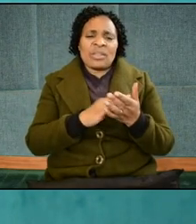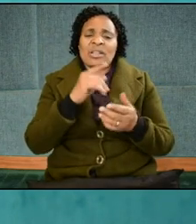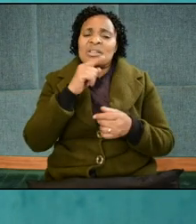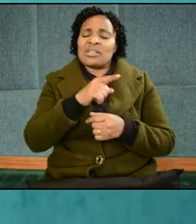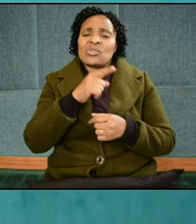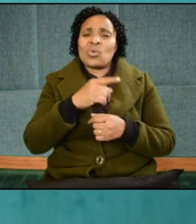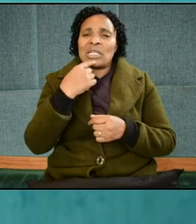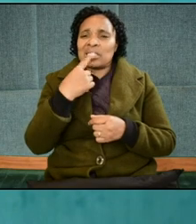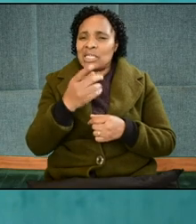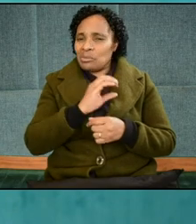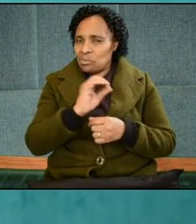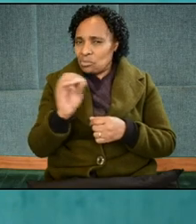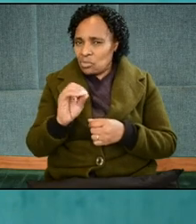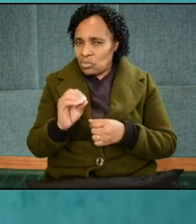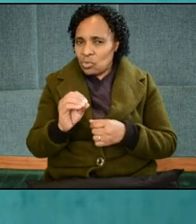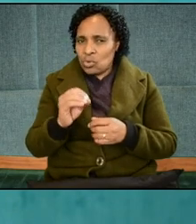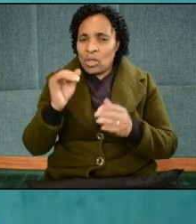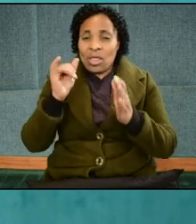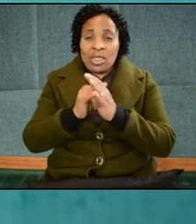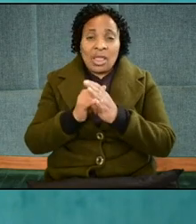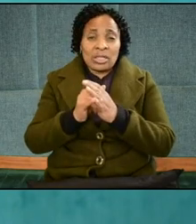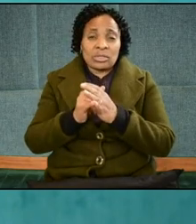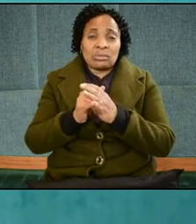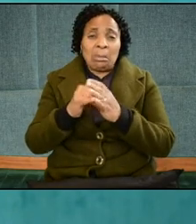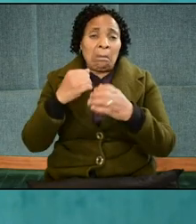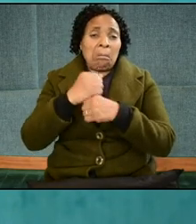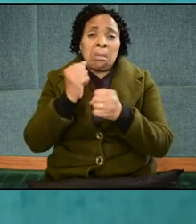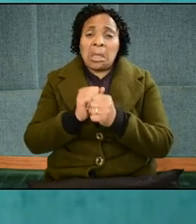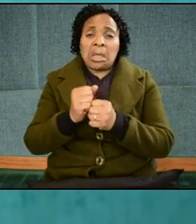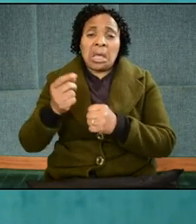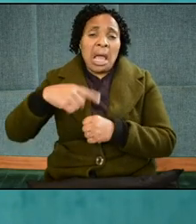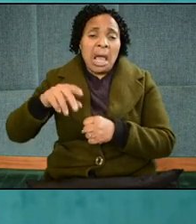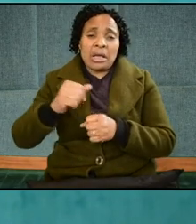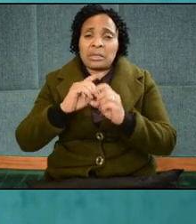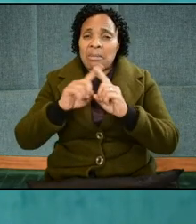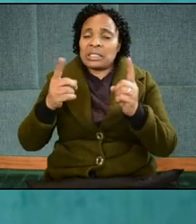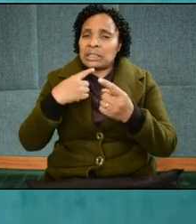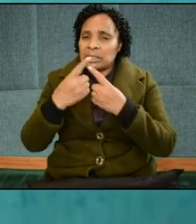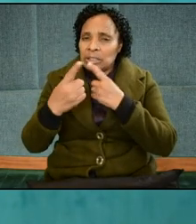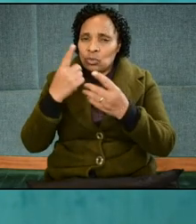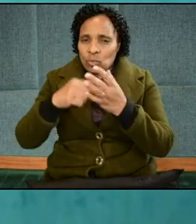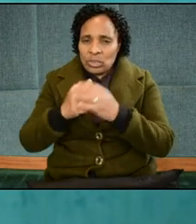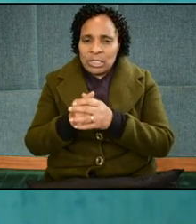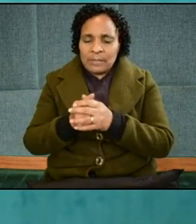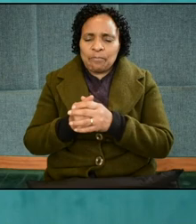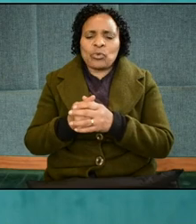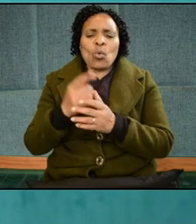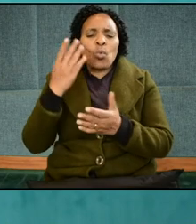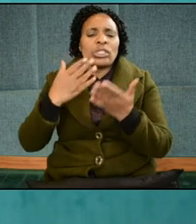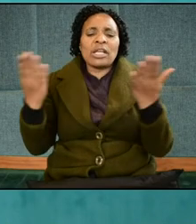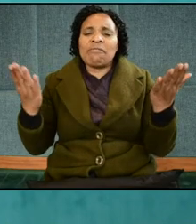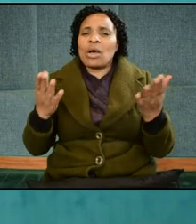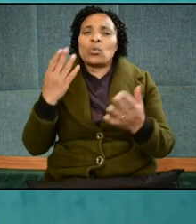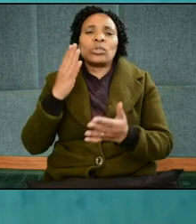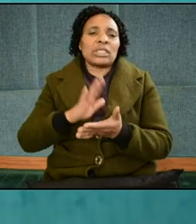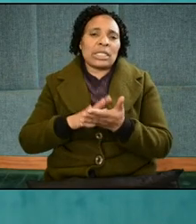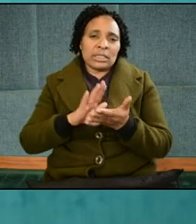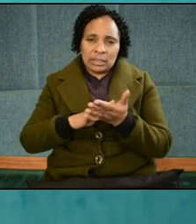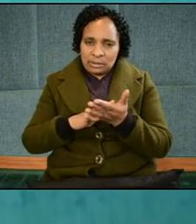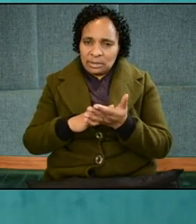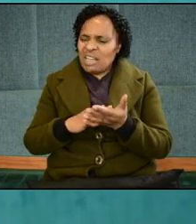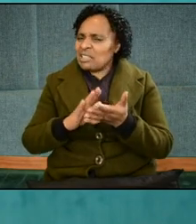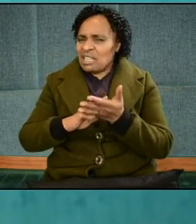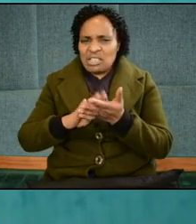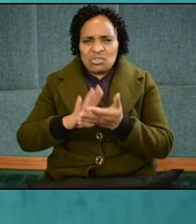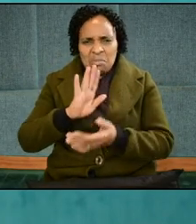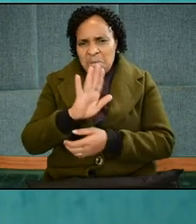doesn't say that which will cause impure thoughts. She says that which will suggest. It is a